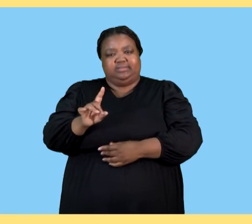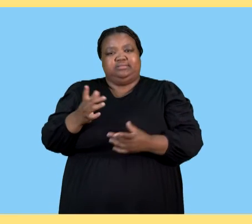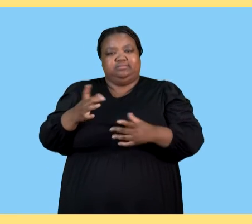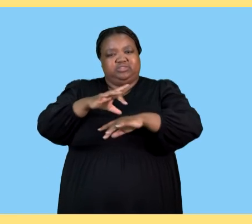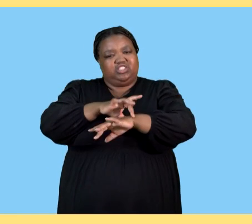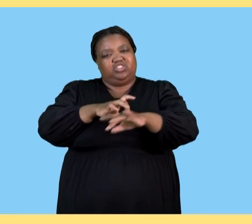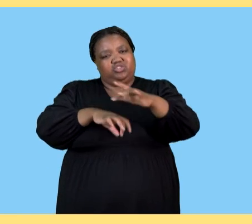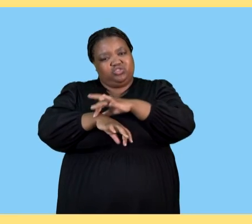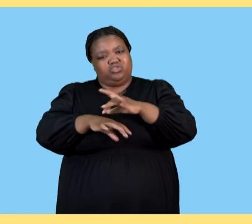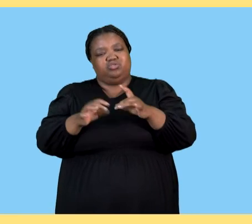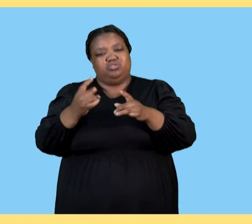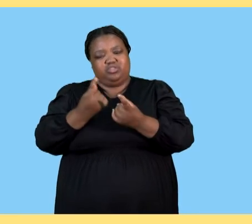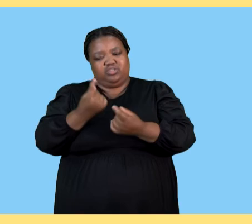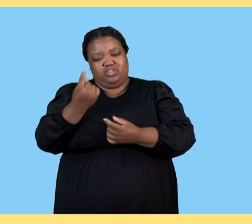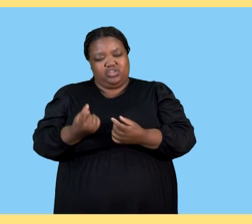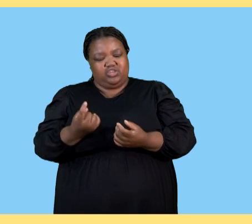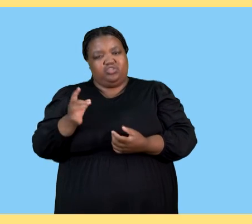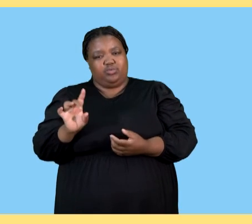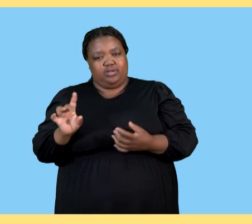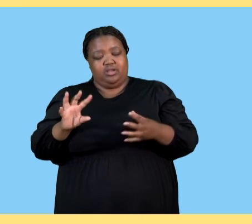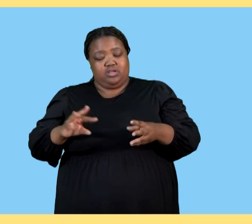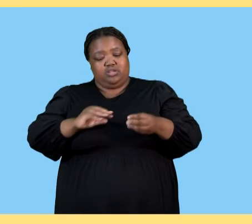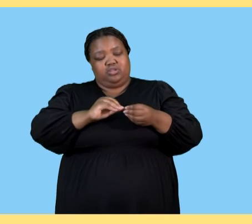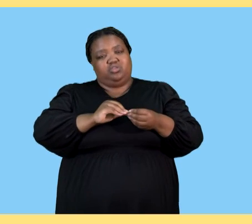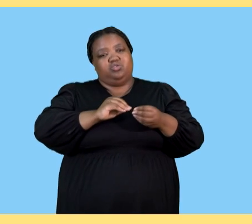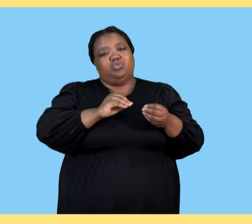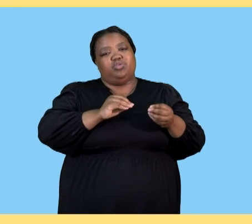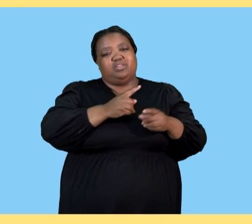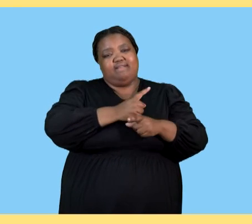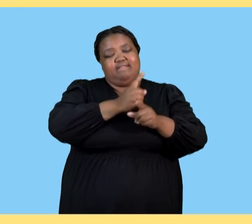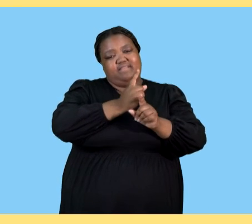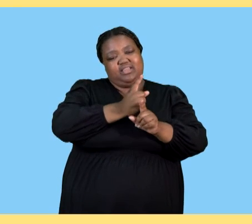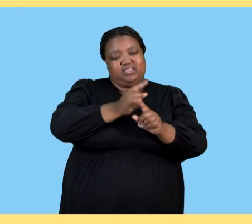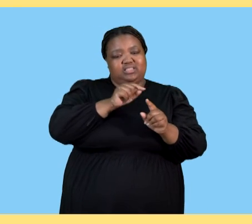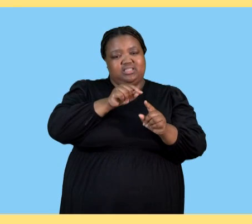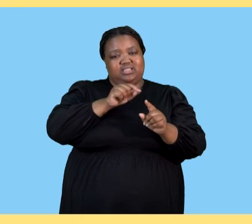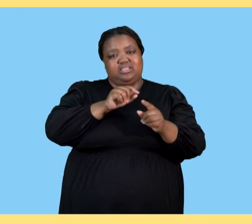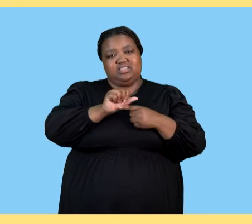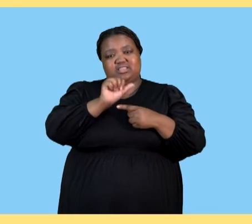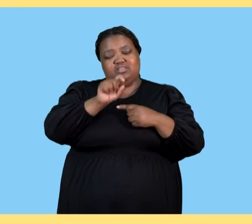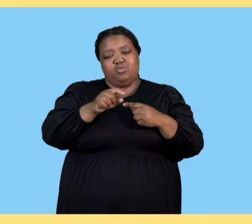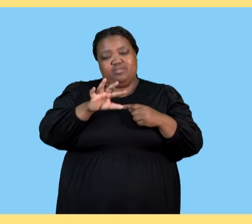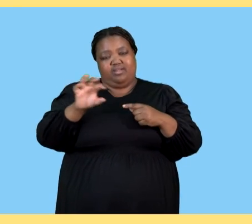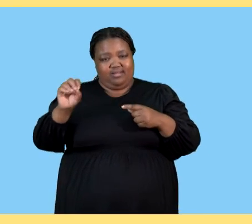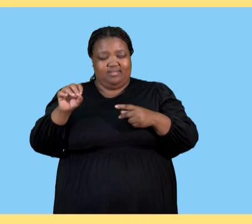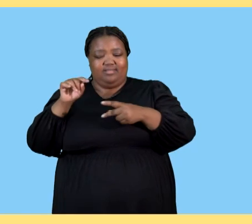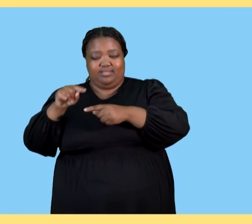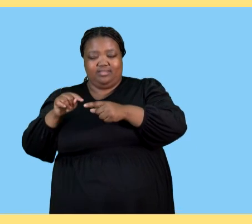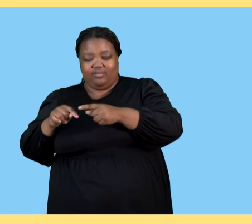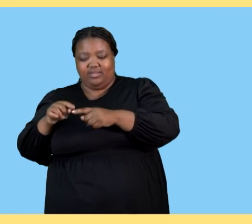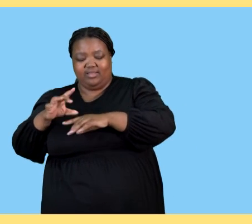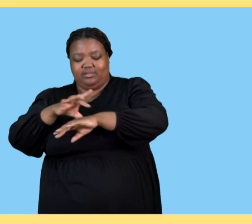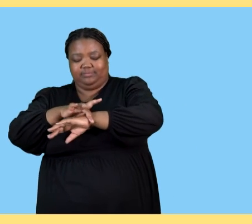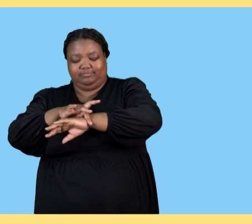cost per unit. So we took the total fixed cost, and we divided it by the